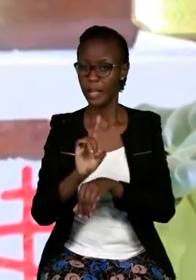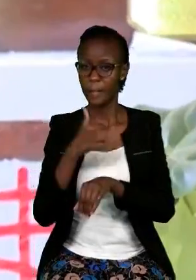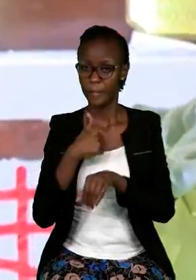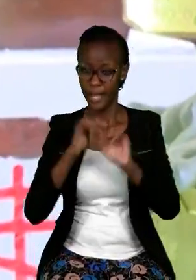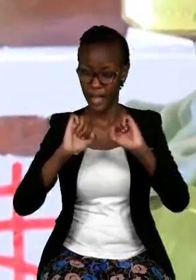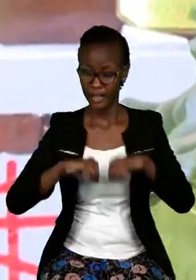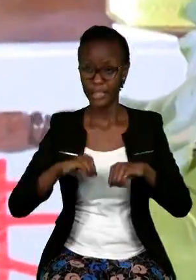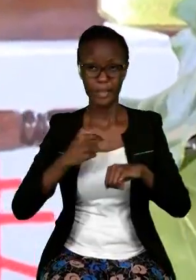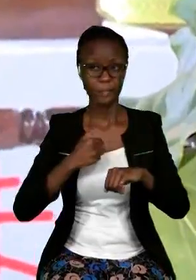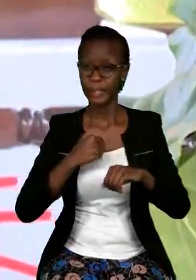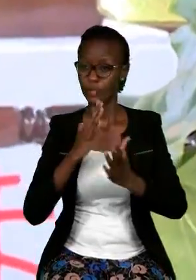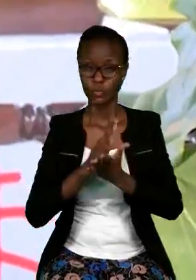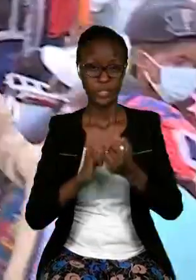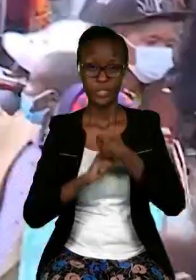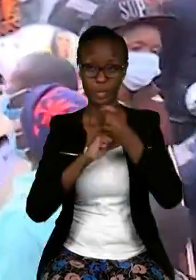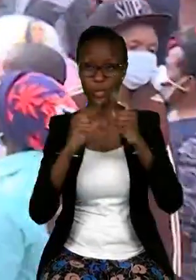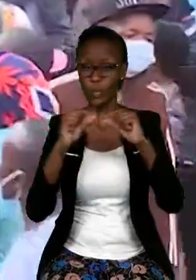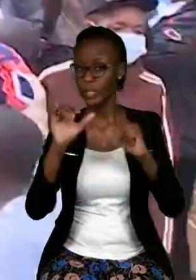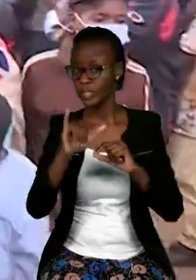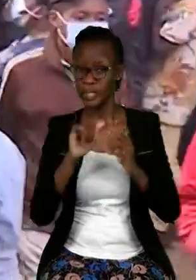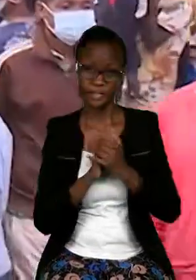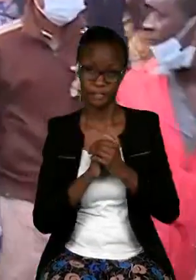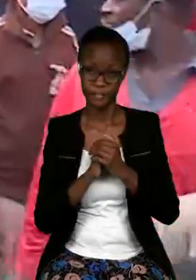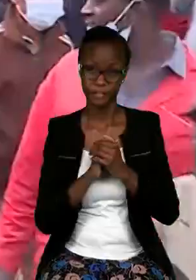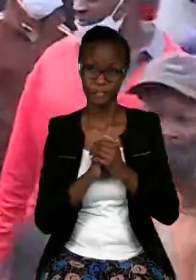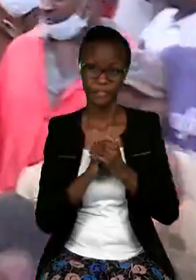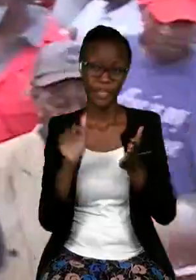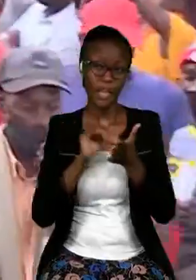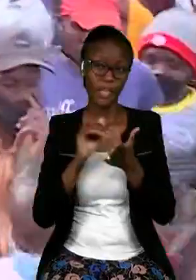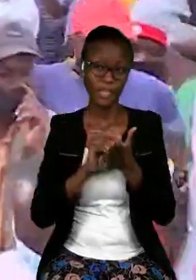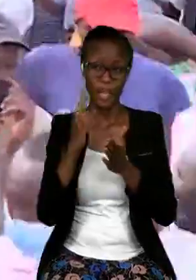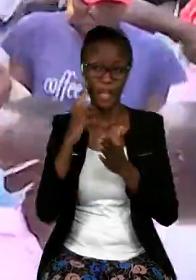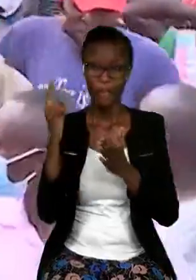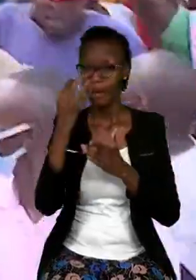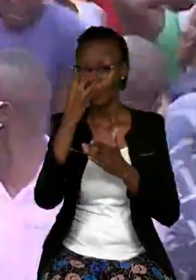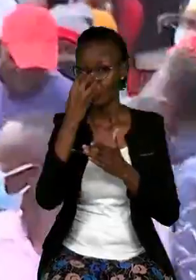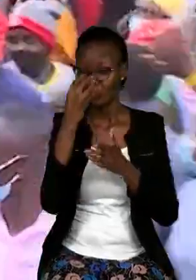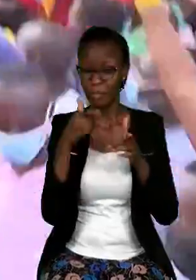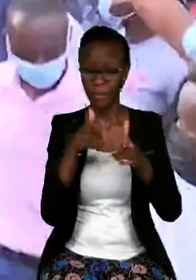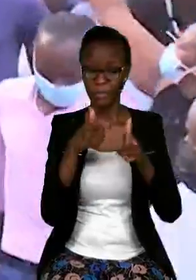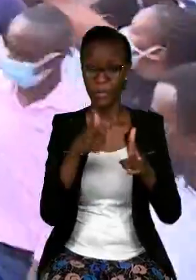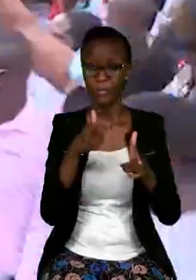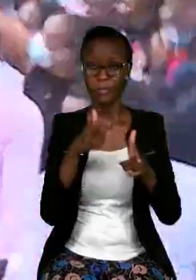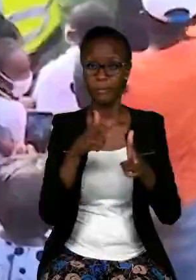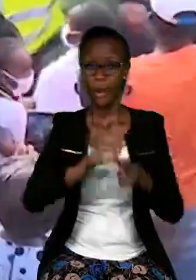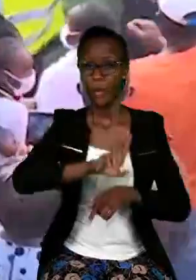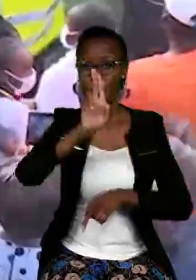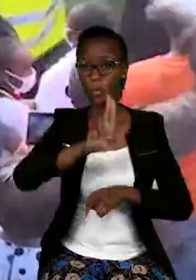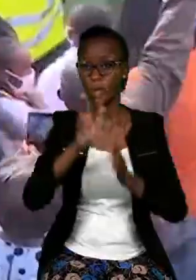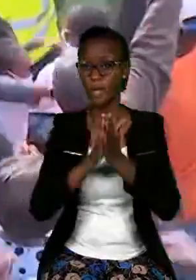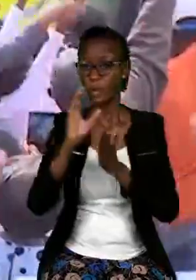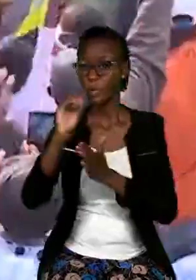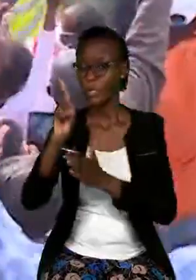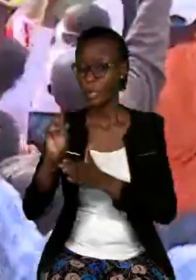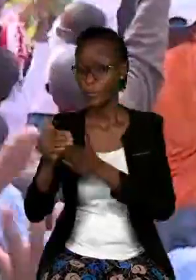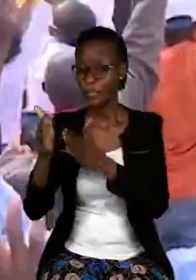nakubaliana na hawa mia kwa mia. At the same time, Ruto has yet again criticized President Uhuru Kenyatta and the ODM leader